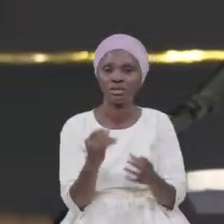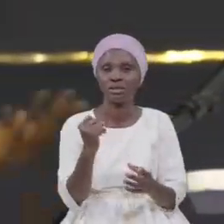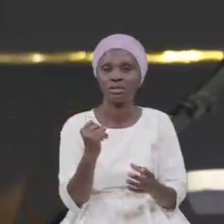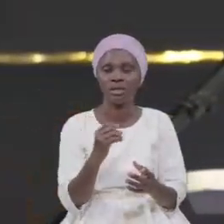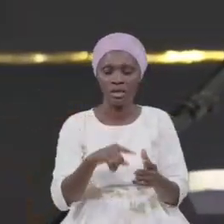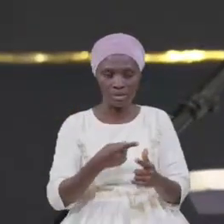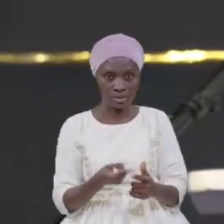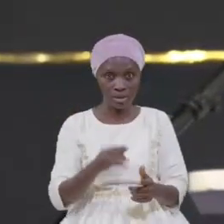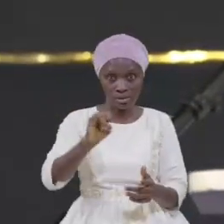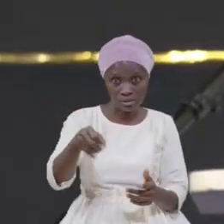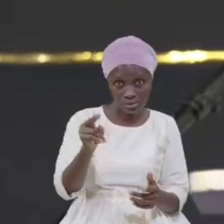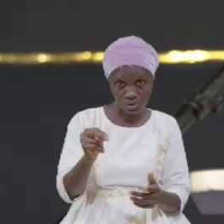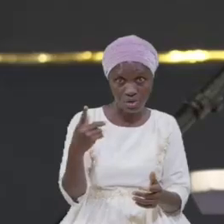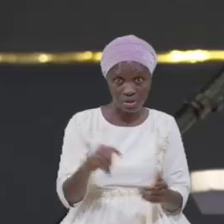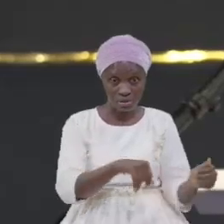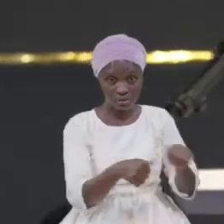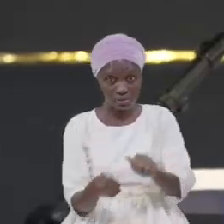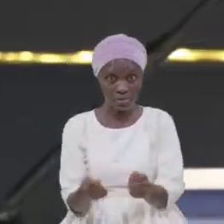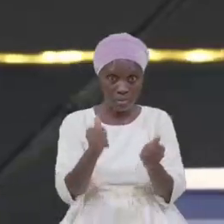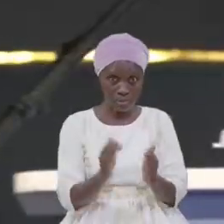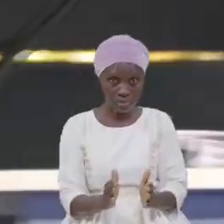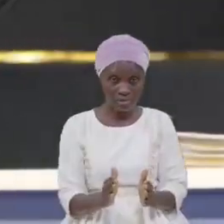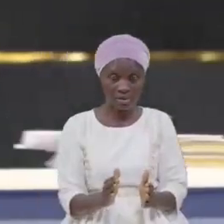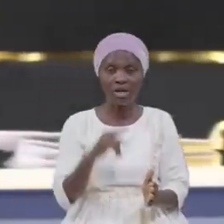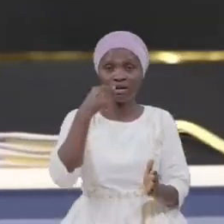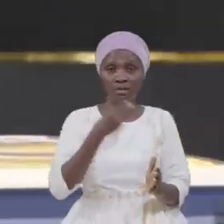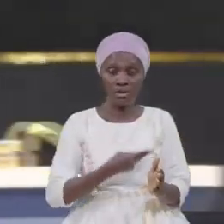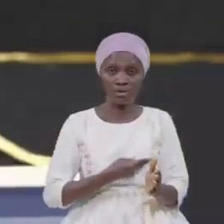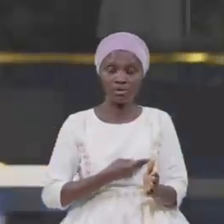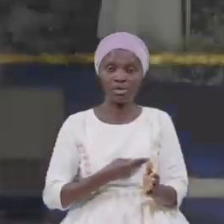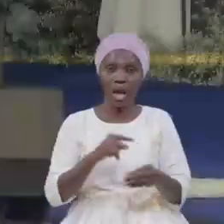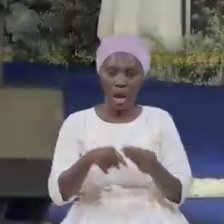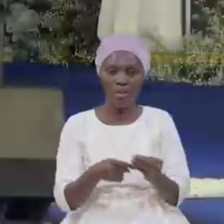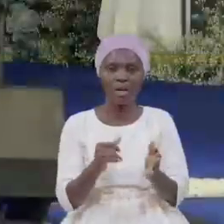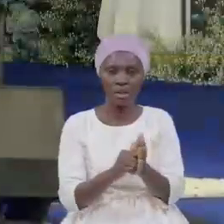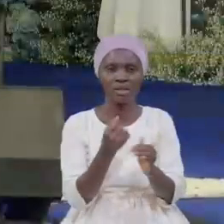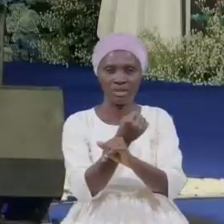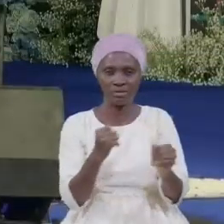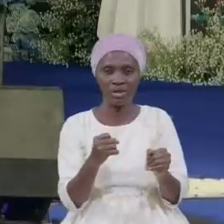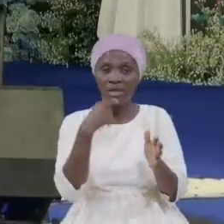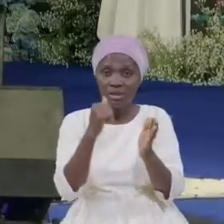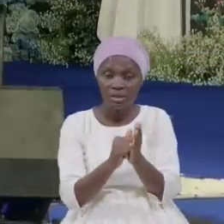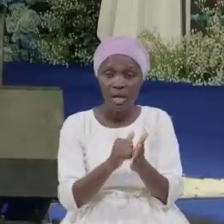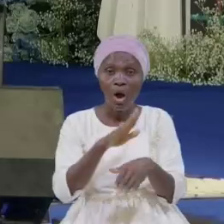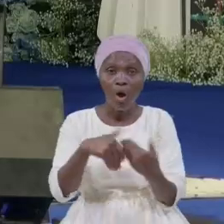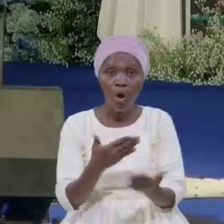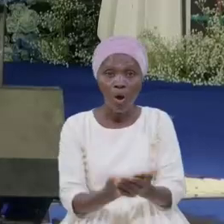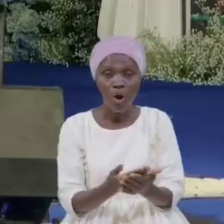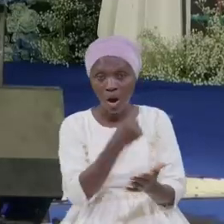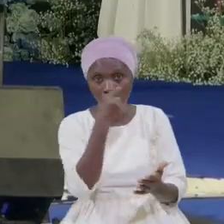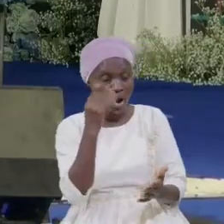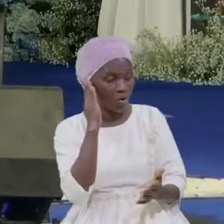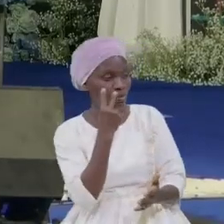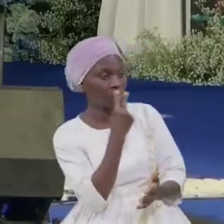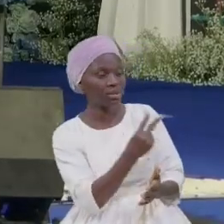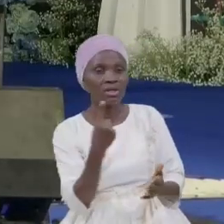he tells us about that salvation. And he says, all men shall see the salvation of the